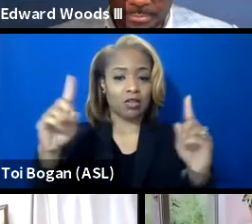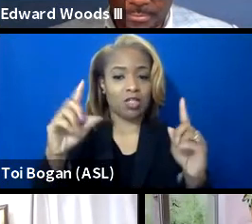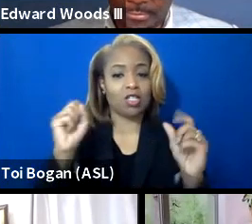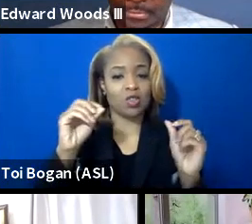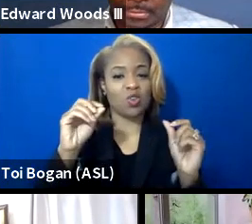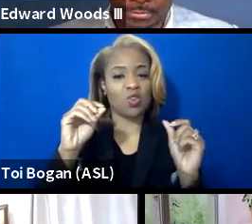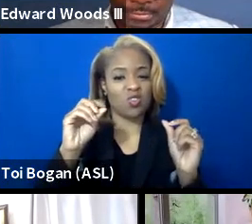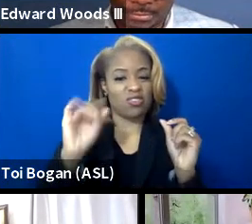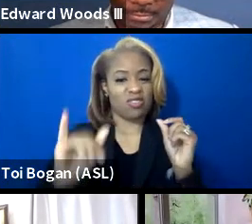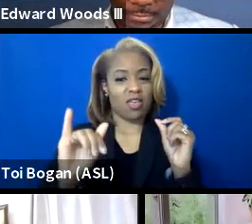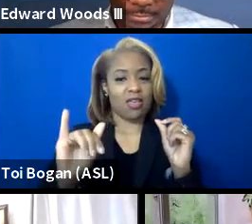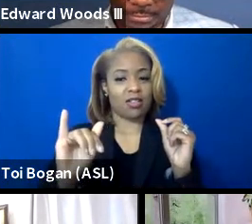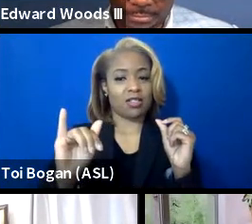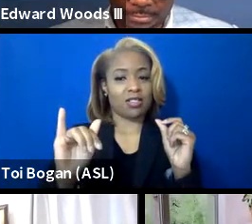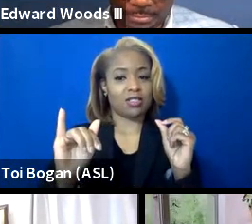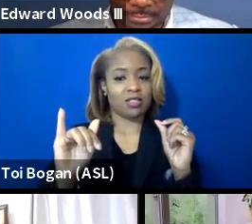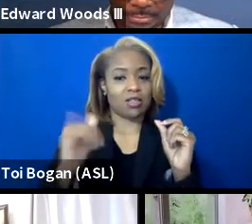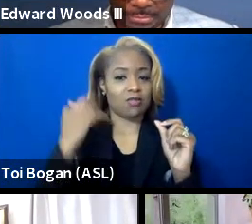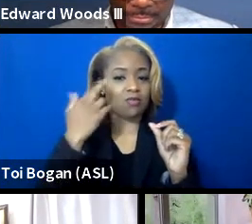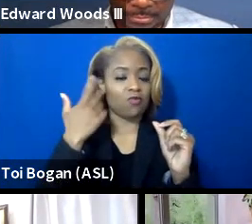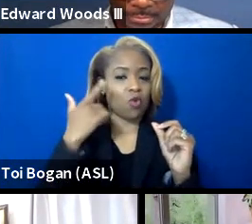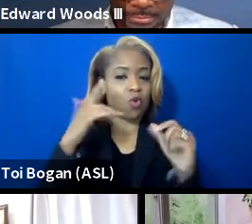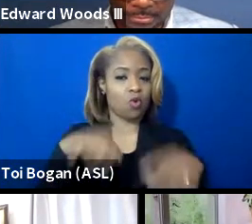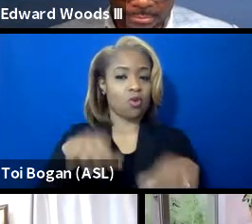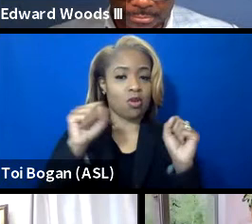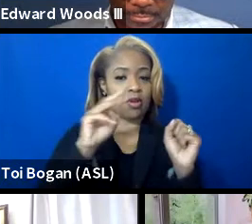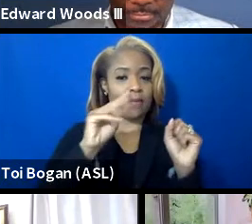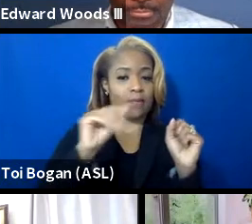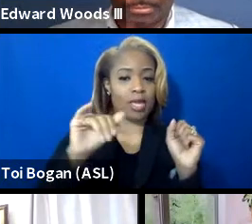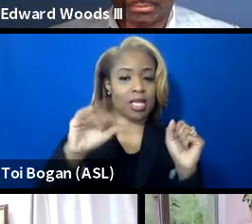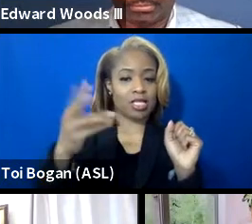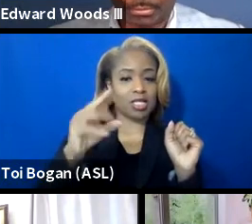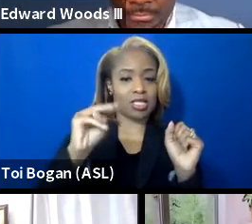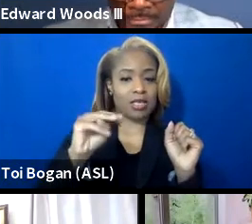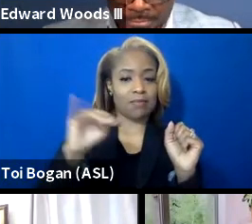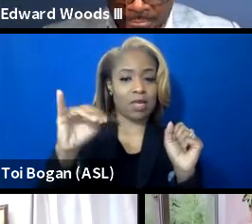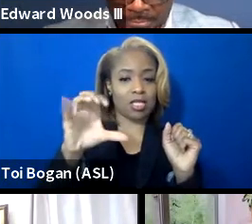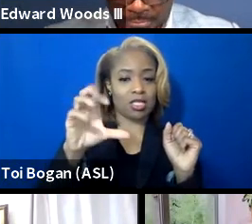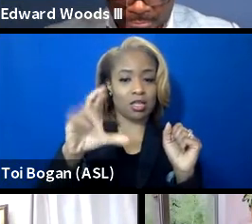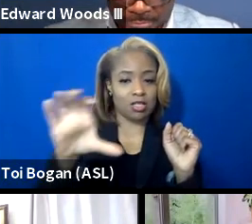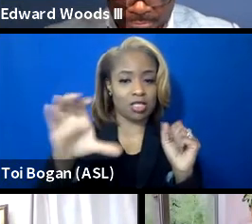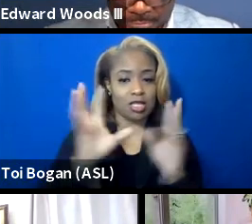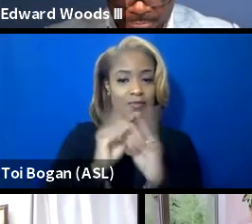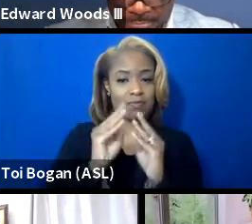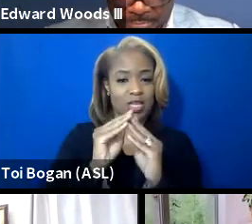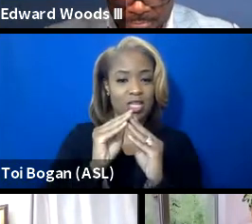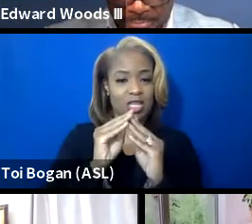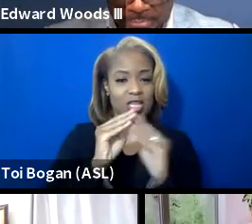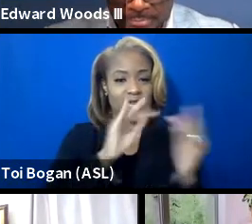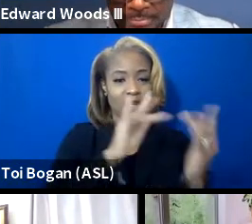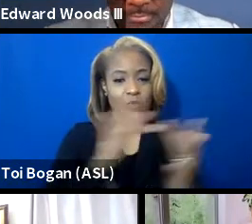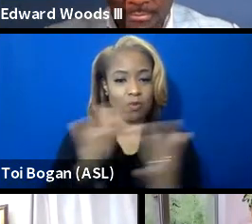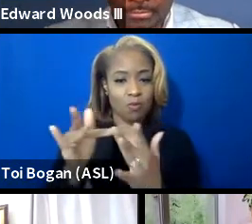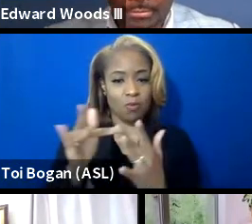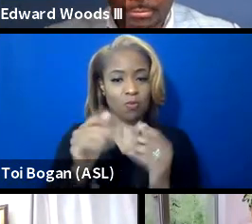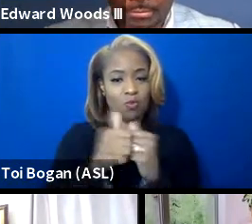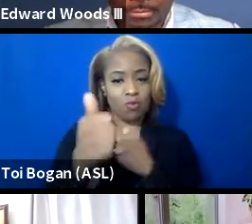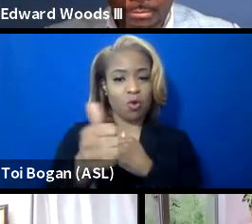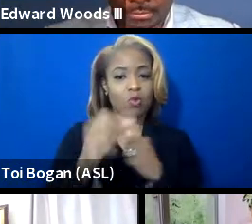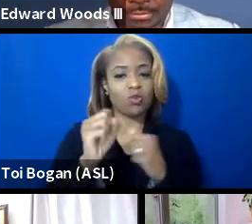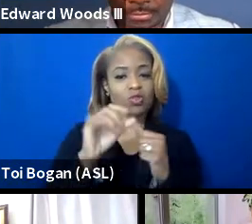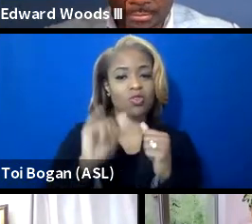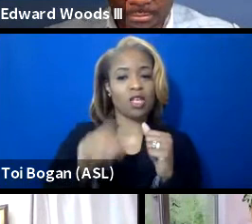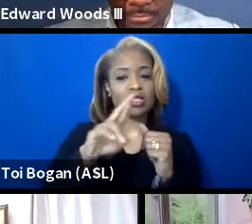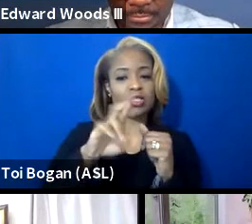be the basis of holding the May 6th MICRC meeting remotely. And that is the resolution